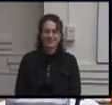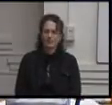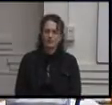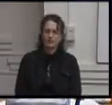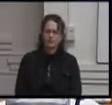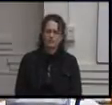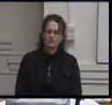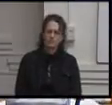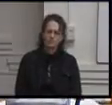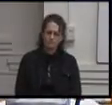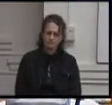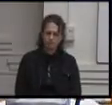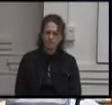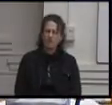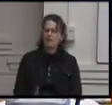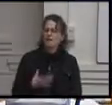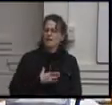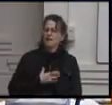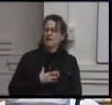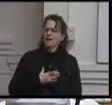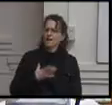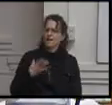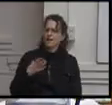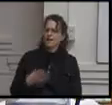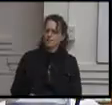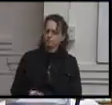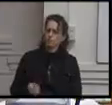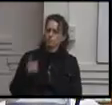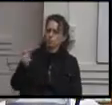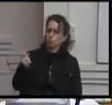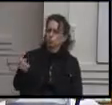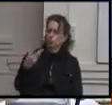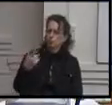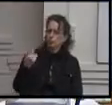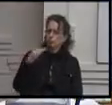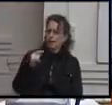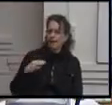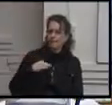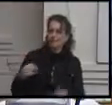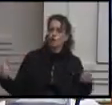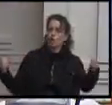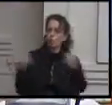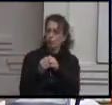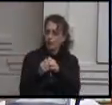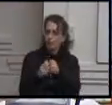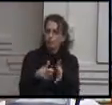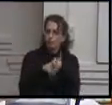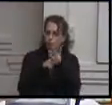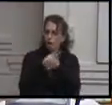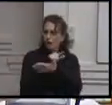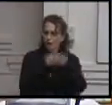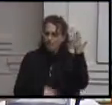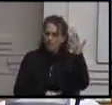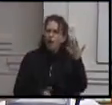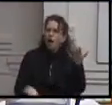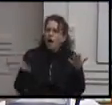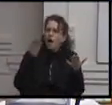grant specifications in the materials that were distributed to the board. Yeah. I mean, I've seen them before,